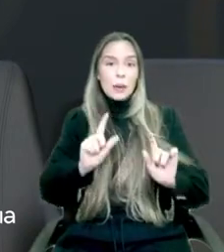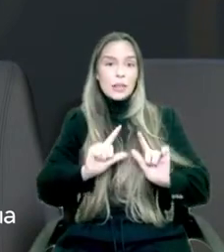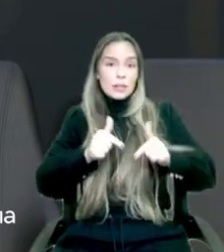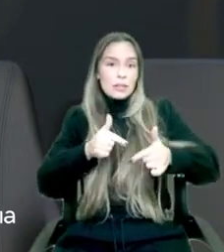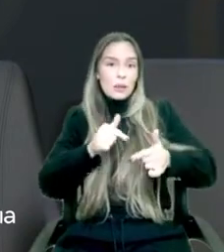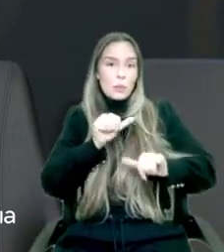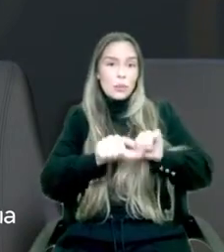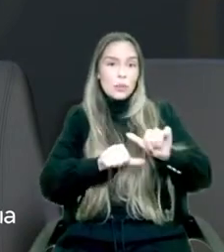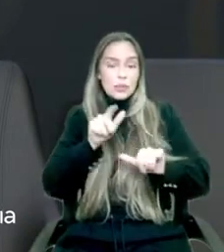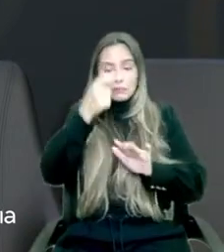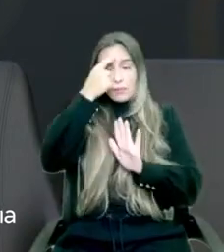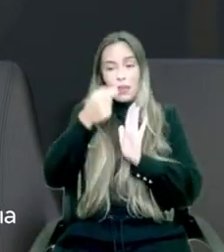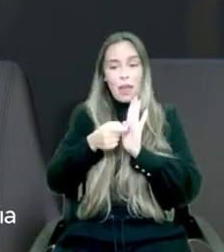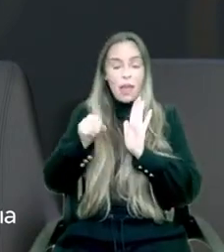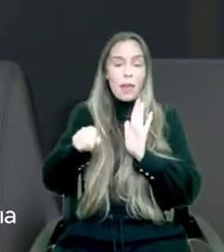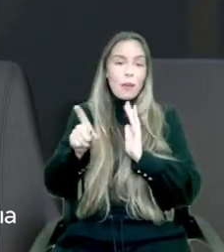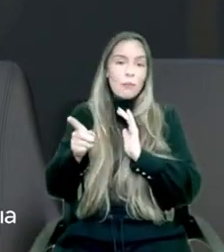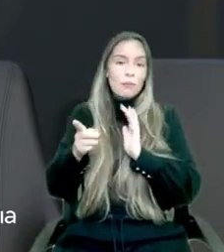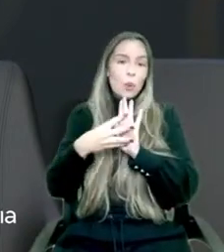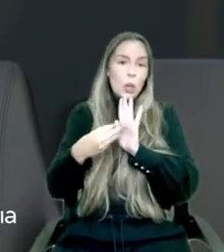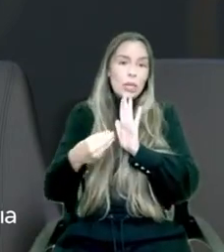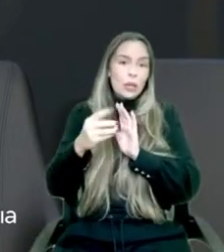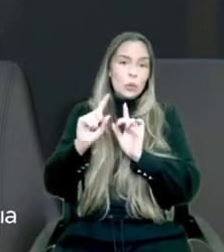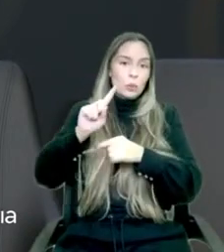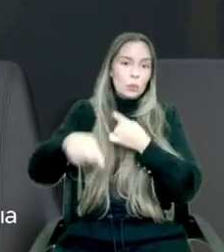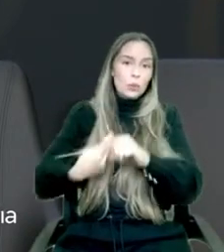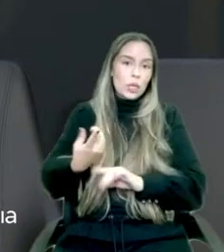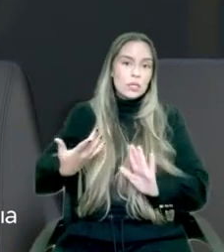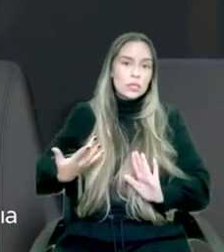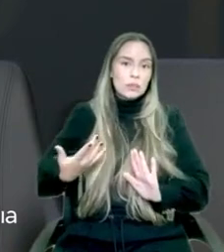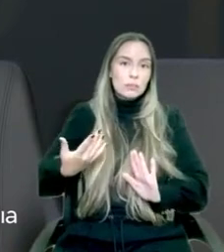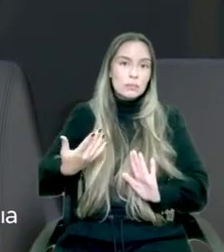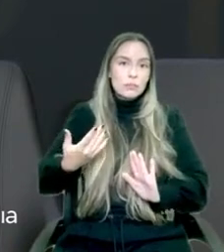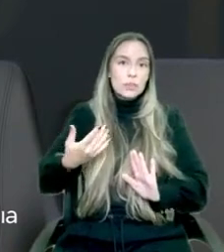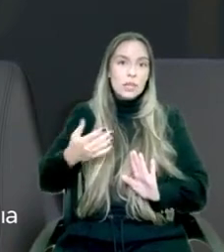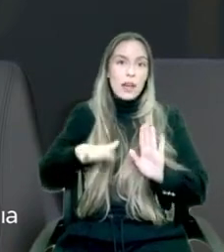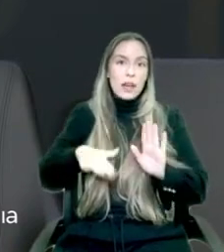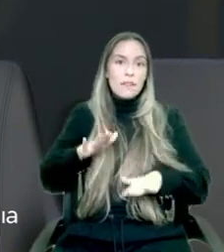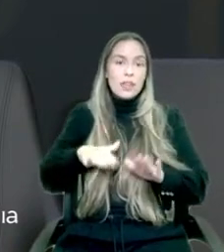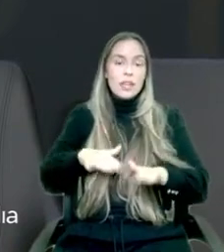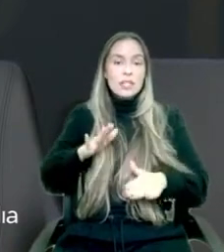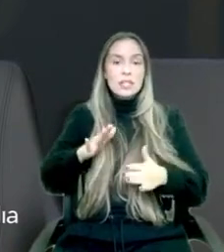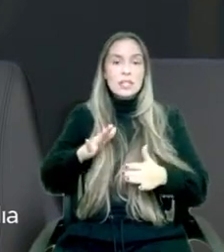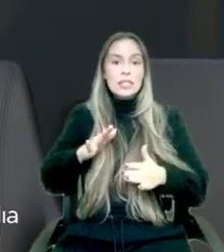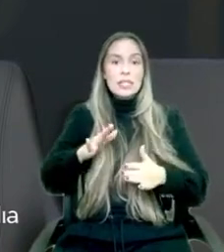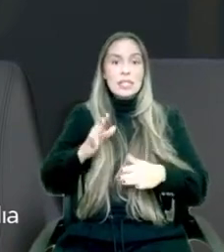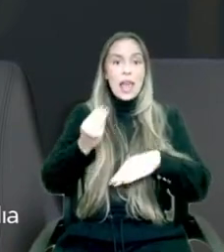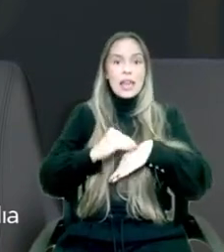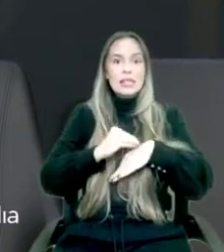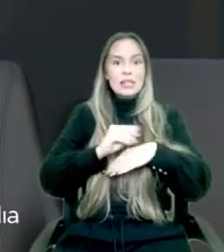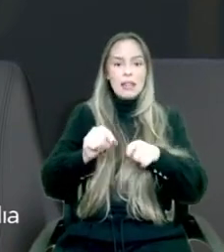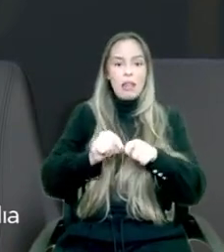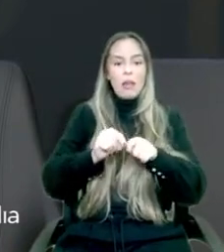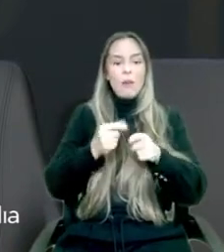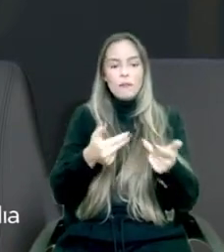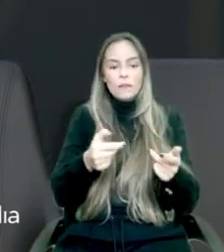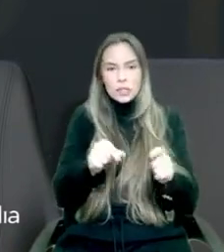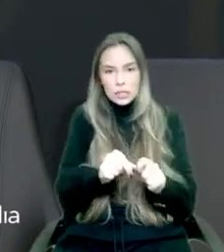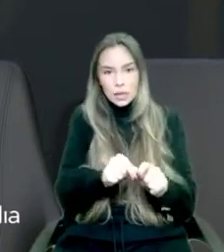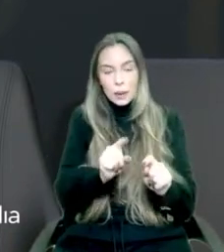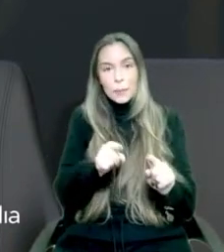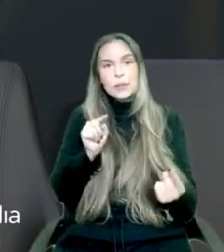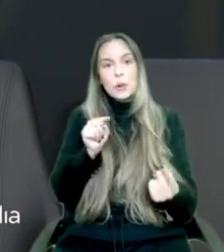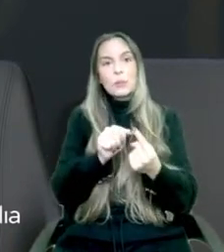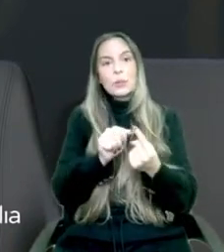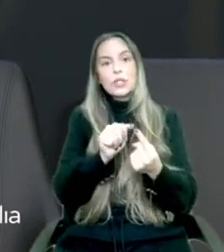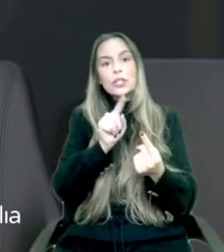right? It's not something extra that's added on. The goal is still to be nimble and to be able